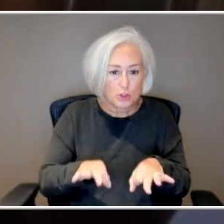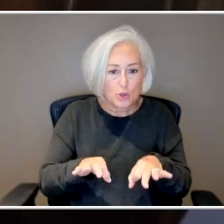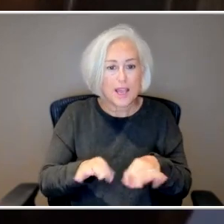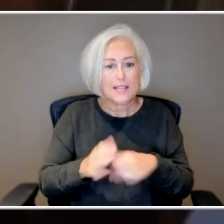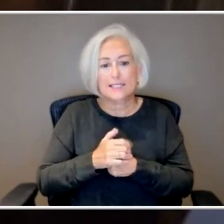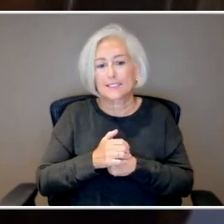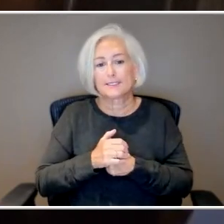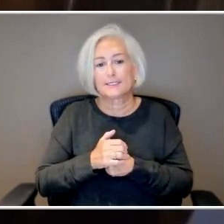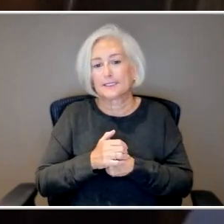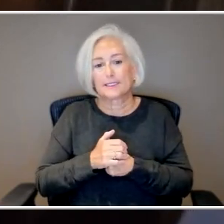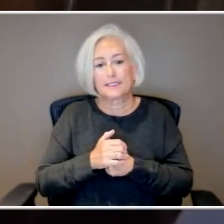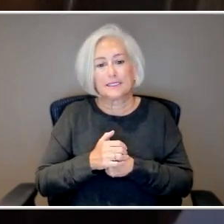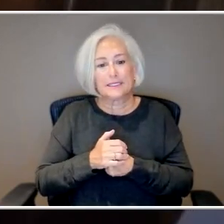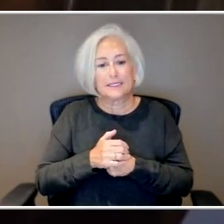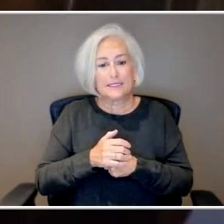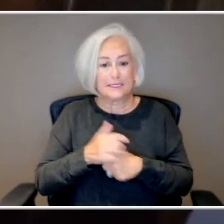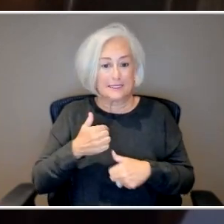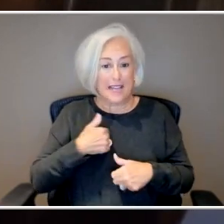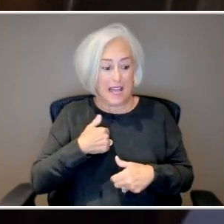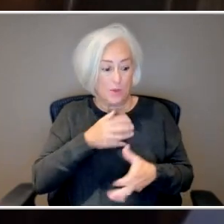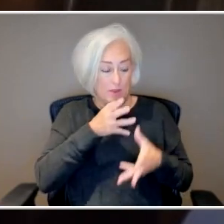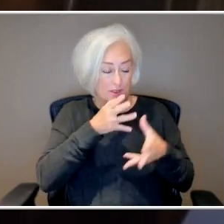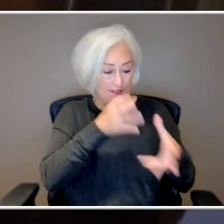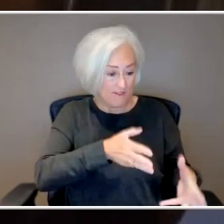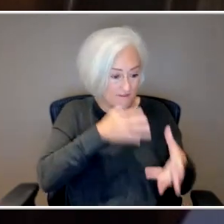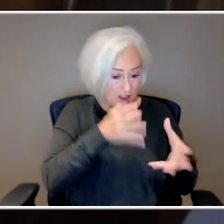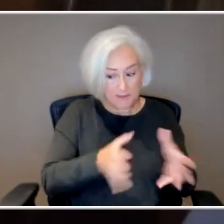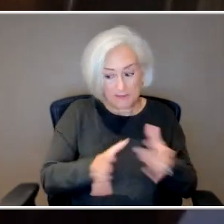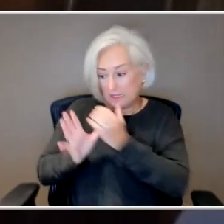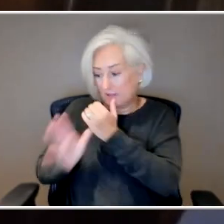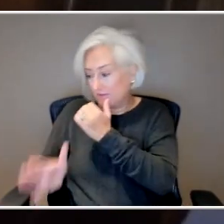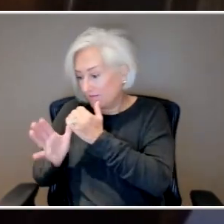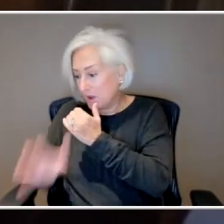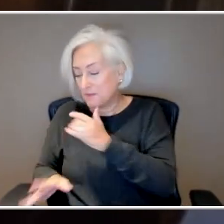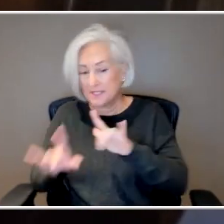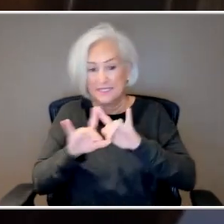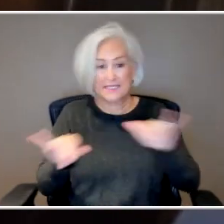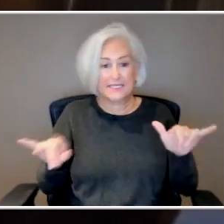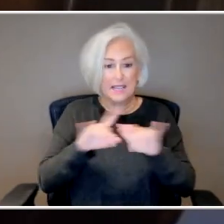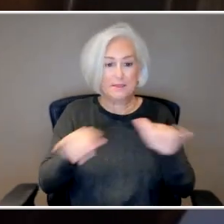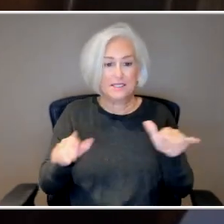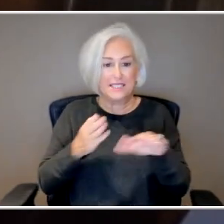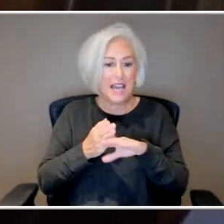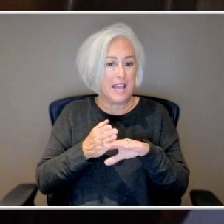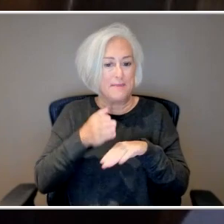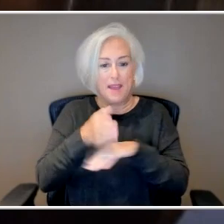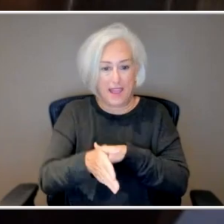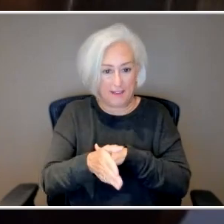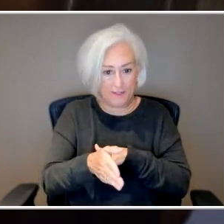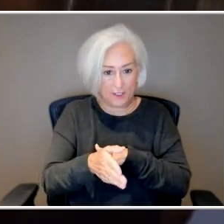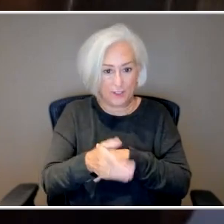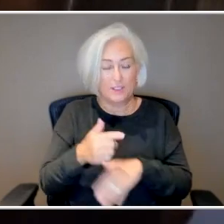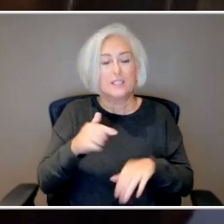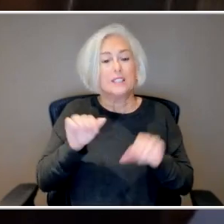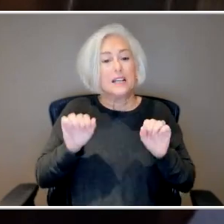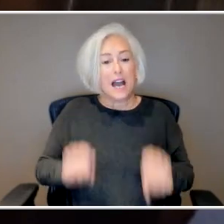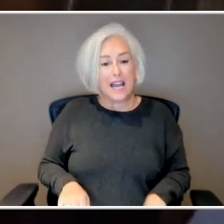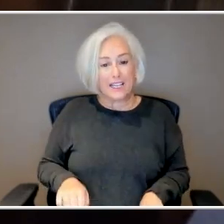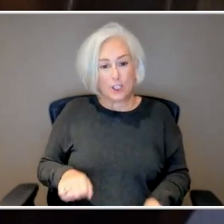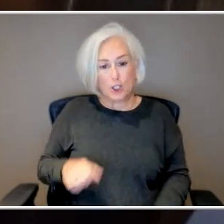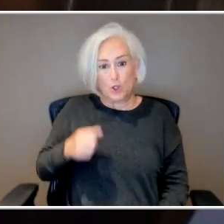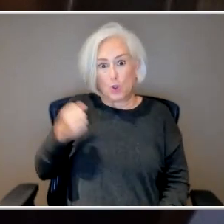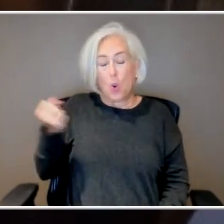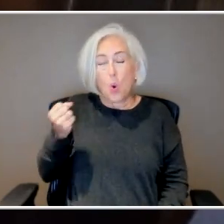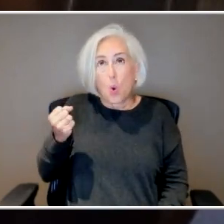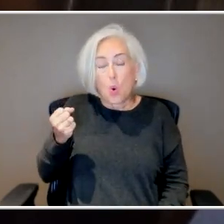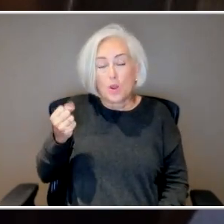explicit, I was vomiting and I was having diarrhea at the same time. Afterwards, I was able to hold it. Actually, the techs were amazed.